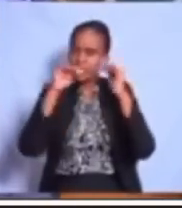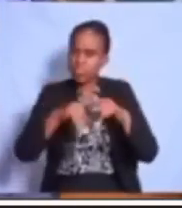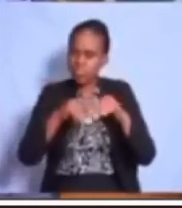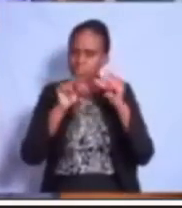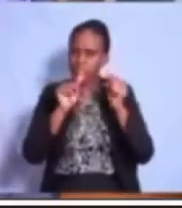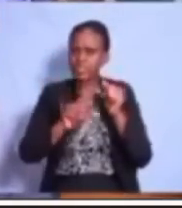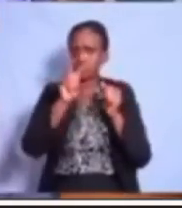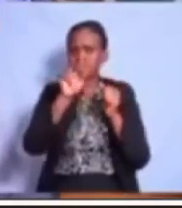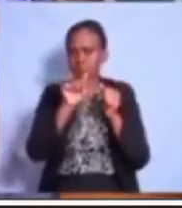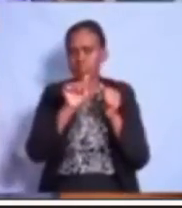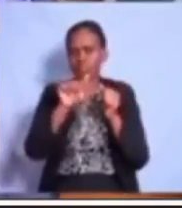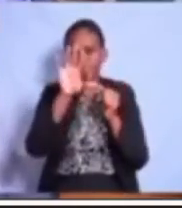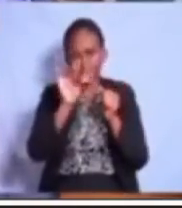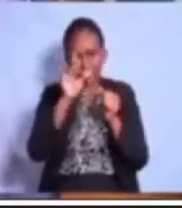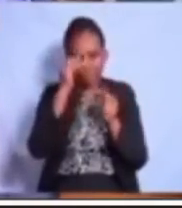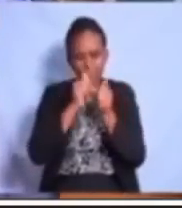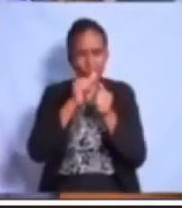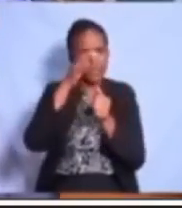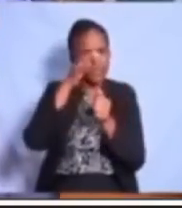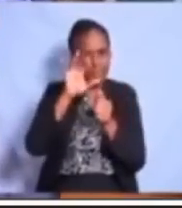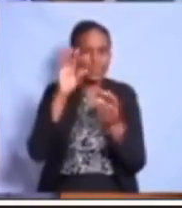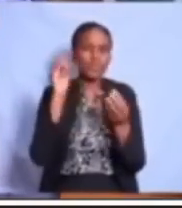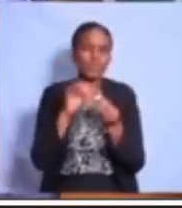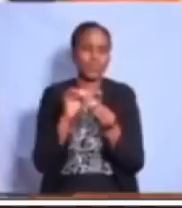2.8, largely because of corruption.